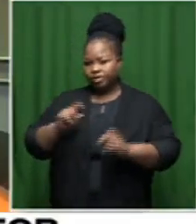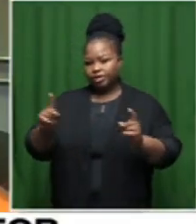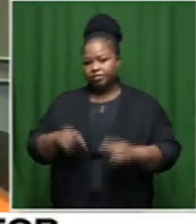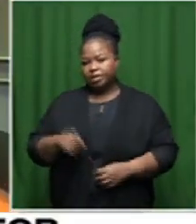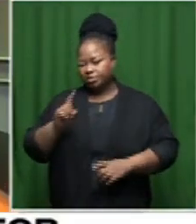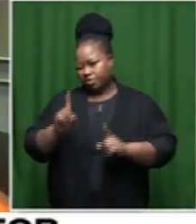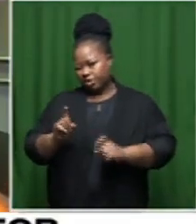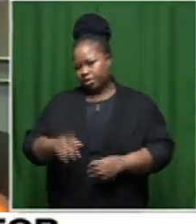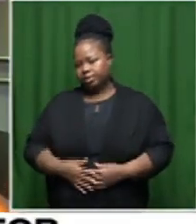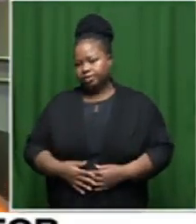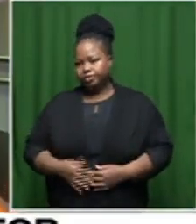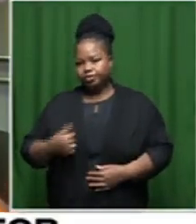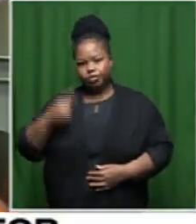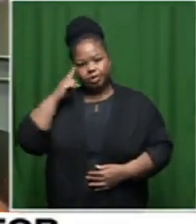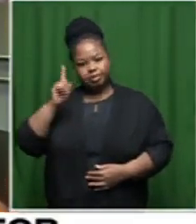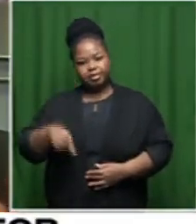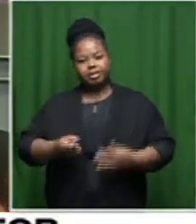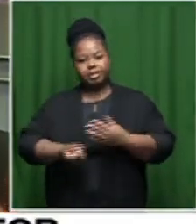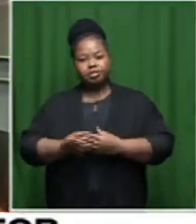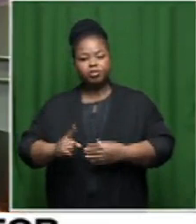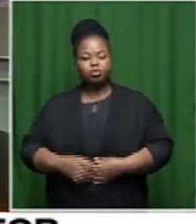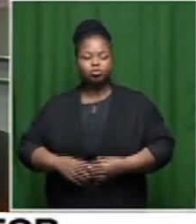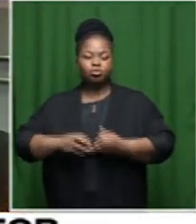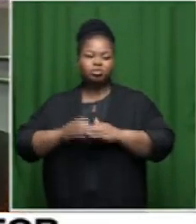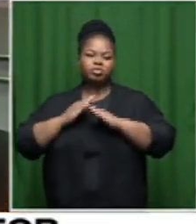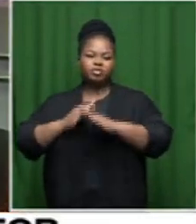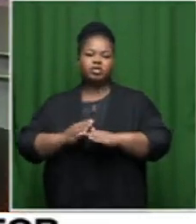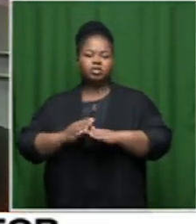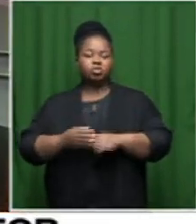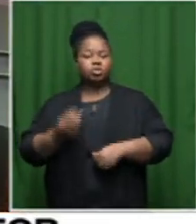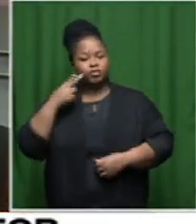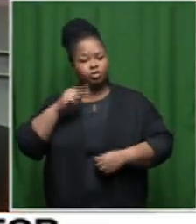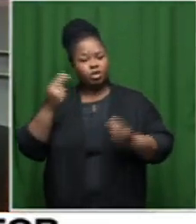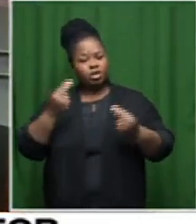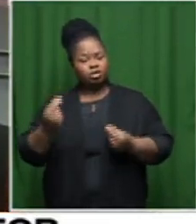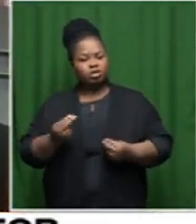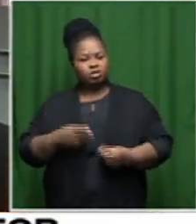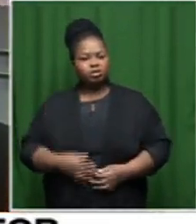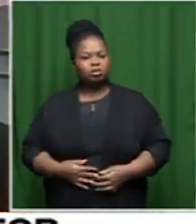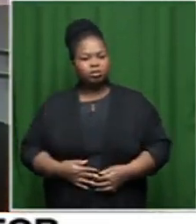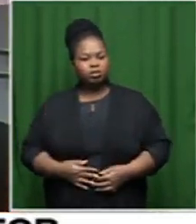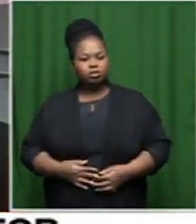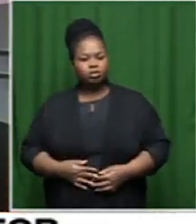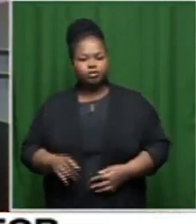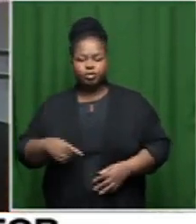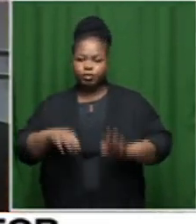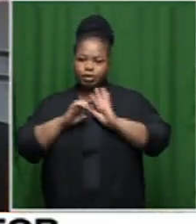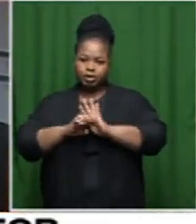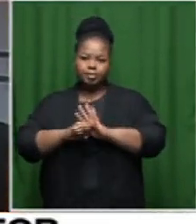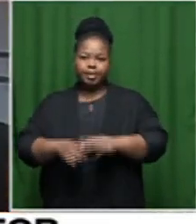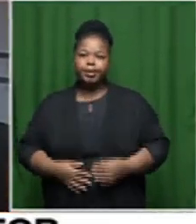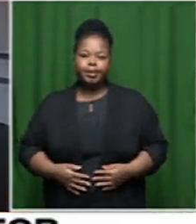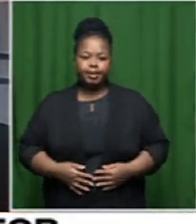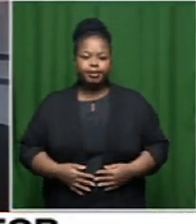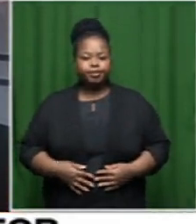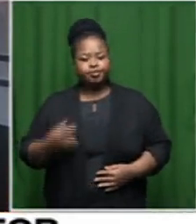pick your brain on this. What can be done, to prevent visual artists in particular from being exploited? I'm going to make an example. So